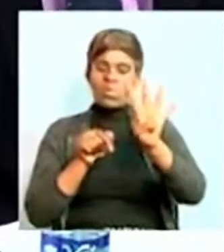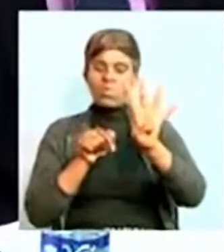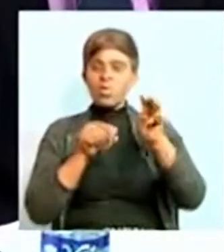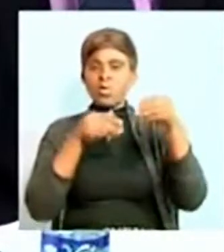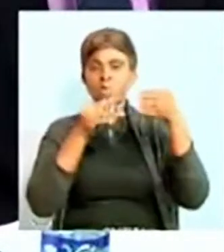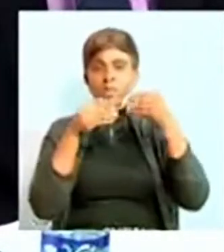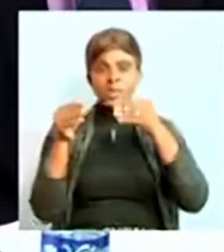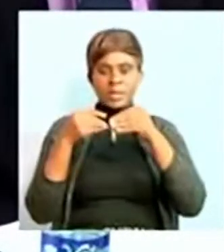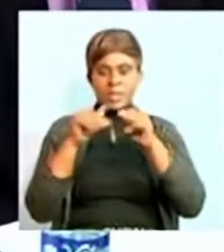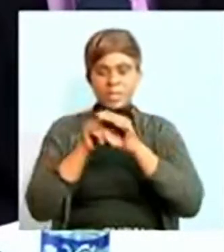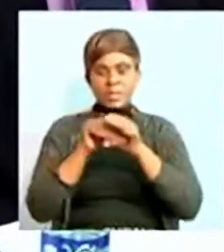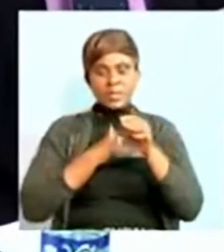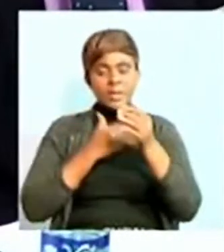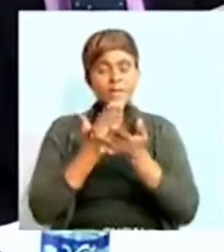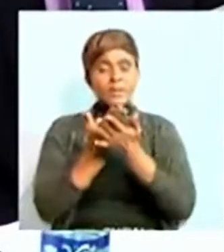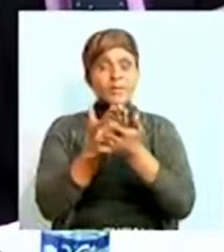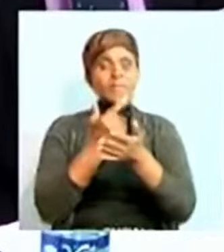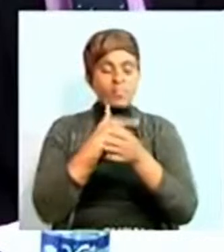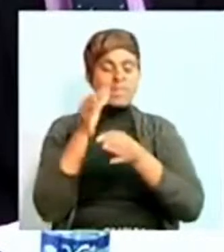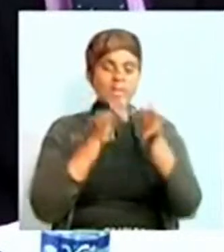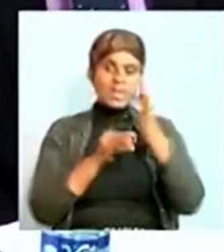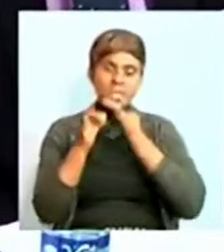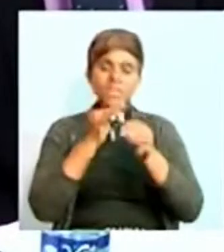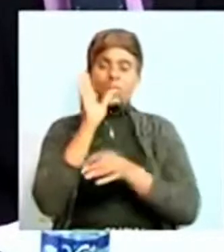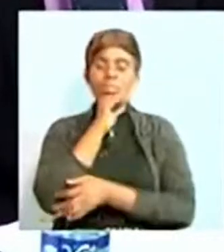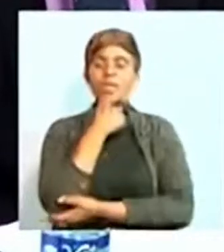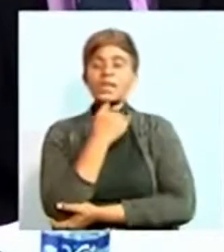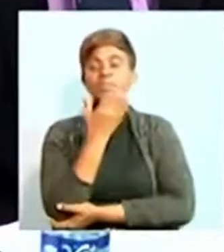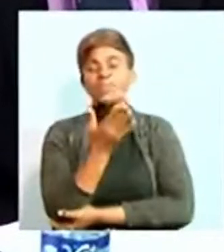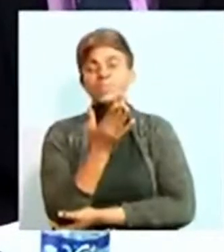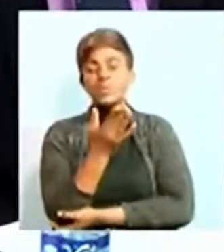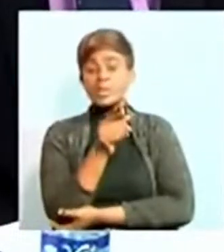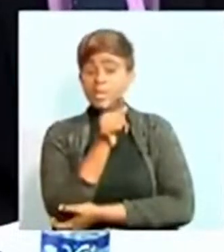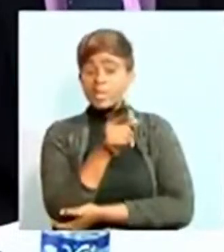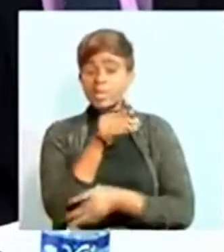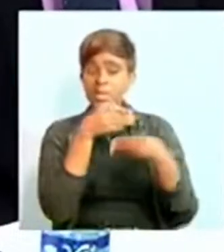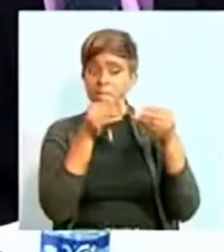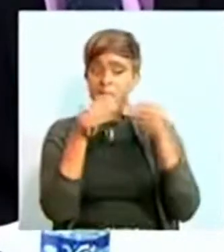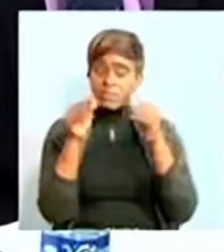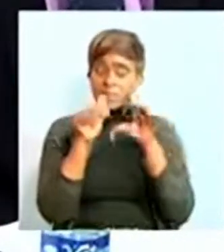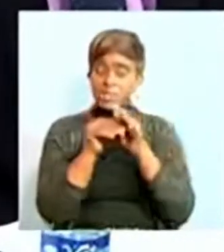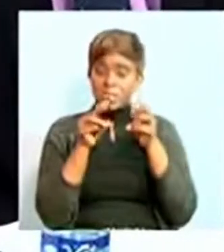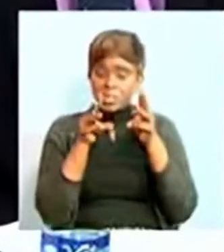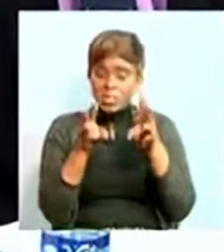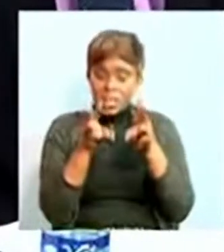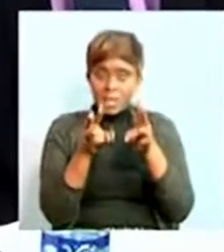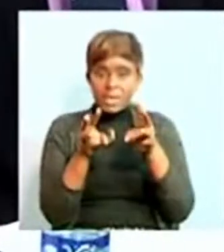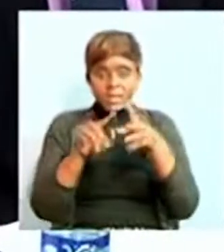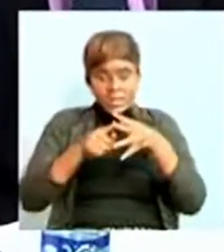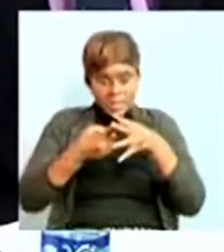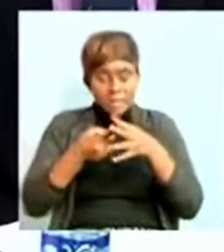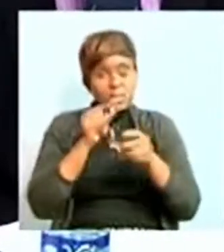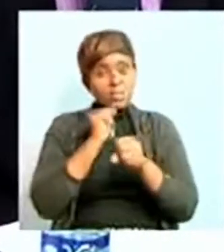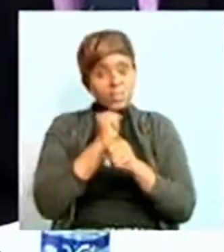think, Chair, in my submission, I did allude to the fact that the markets, in the way they came into existence, Council had no